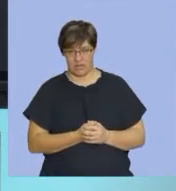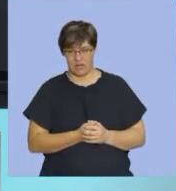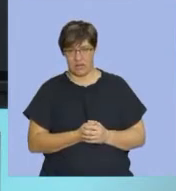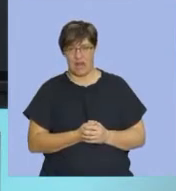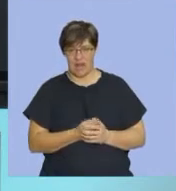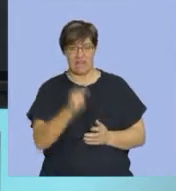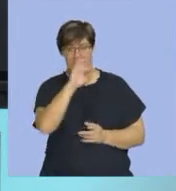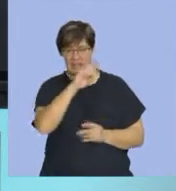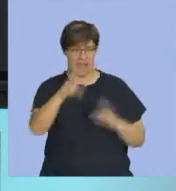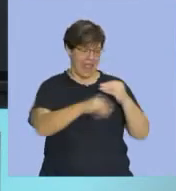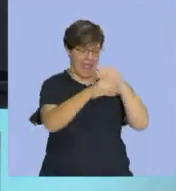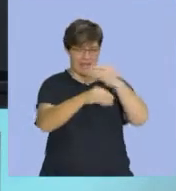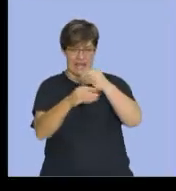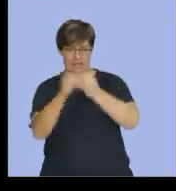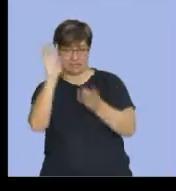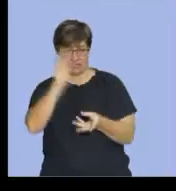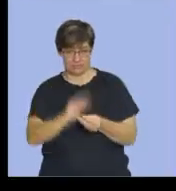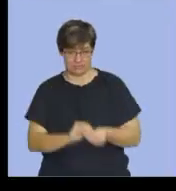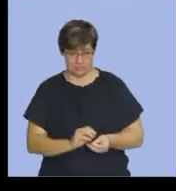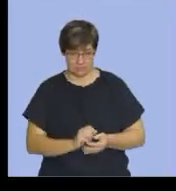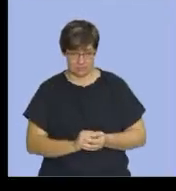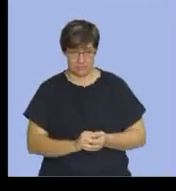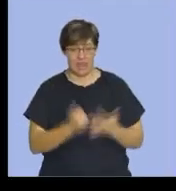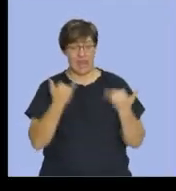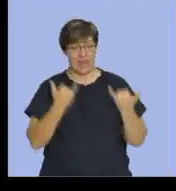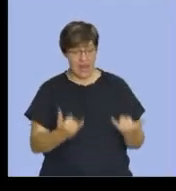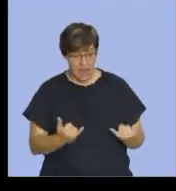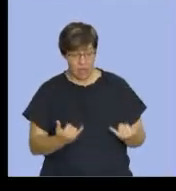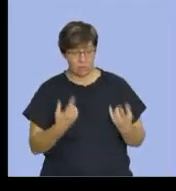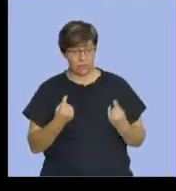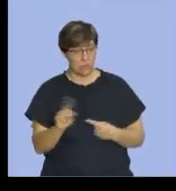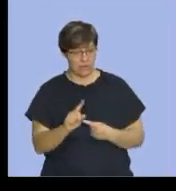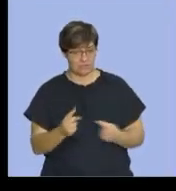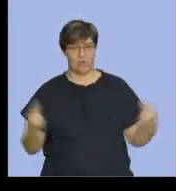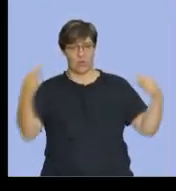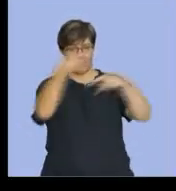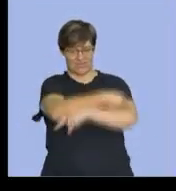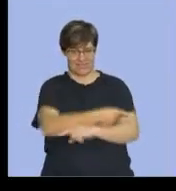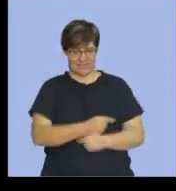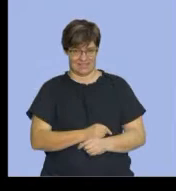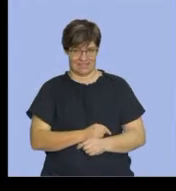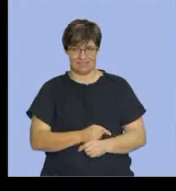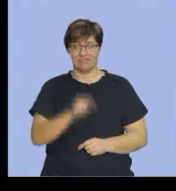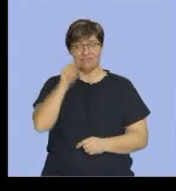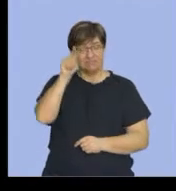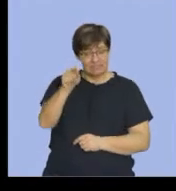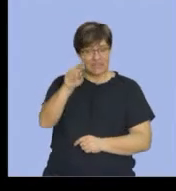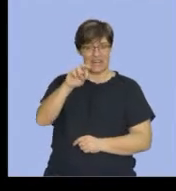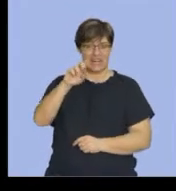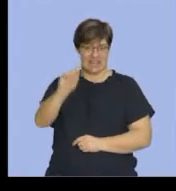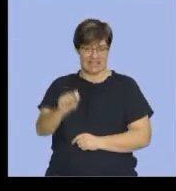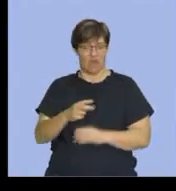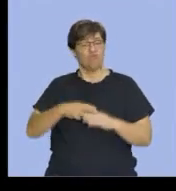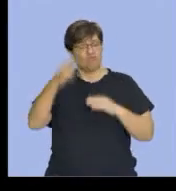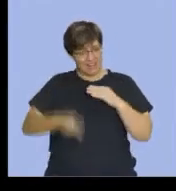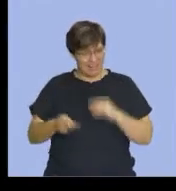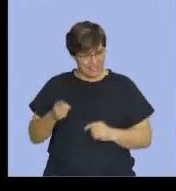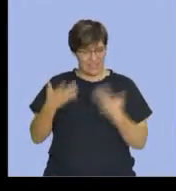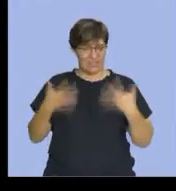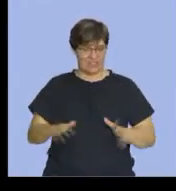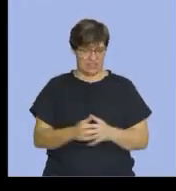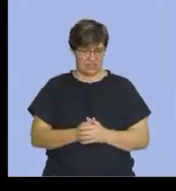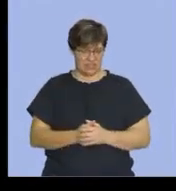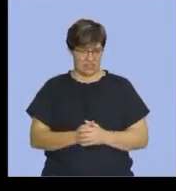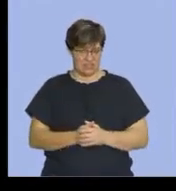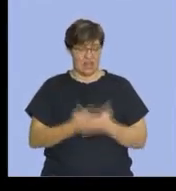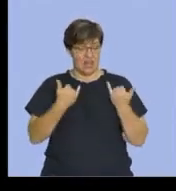added the vectors together. What we're doing is the opposite. That's the net. That's the result.